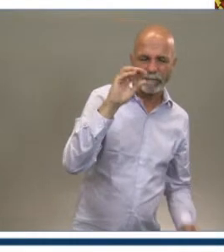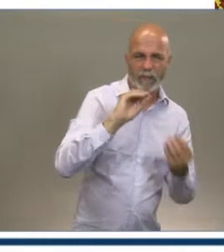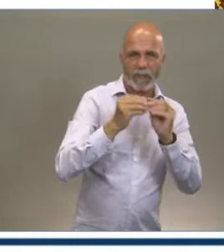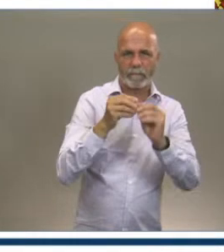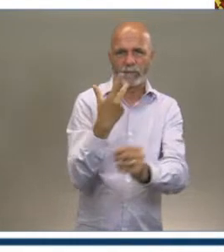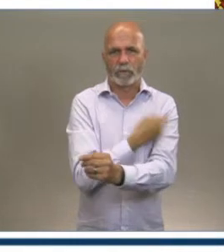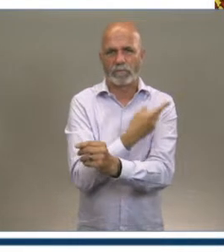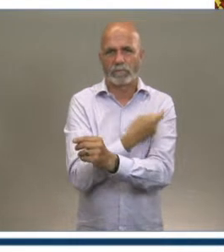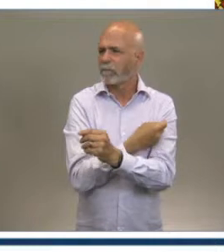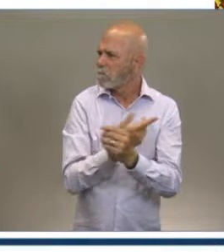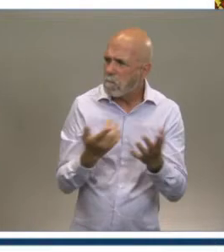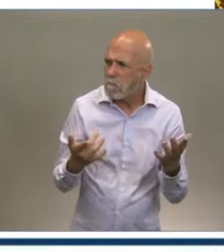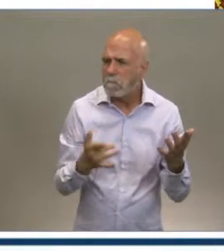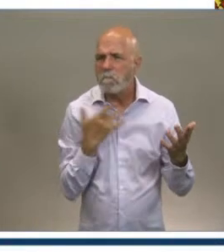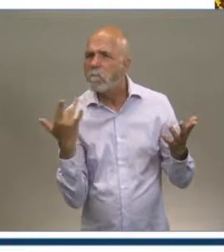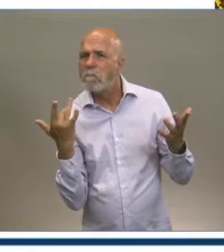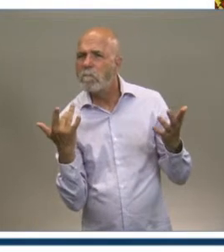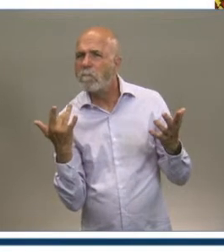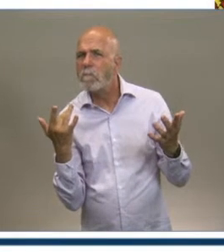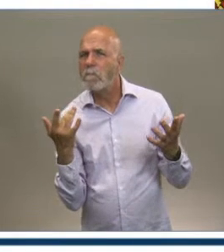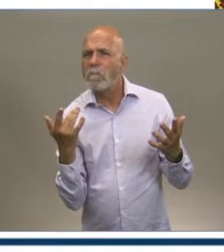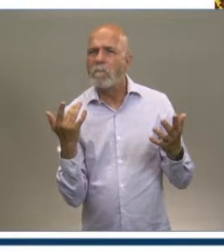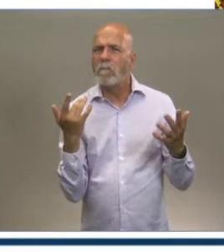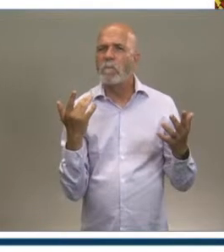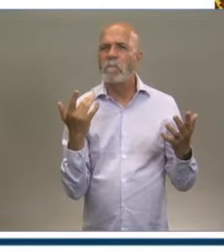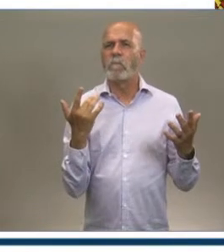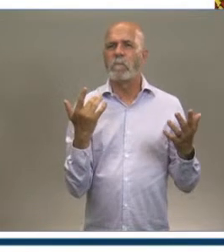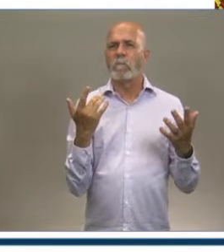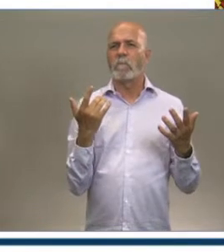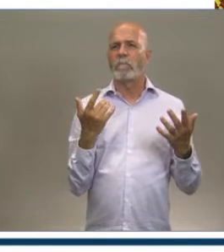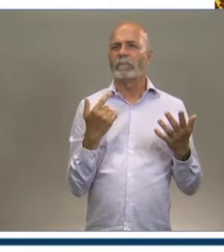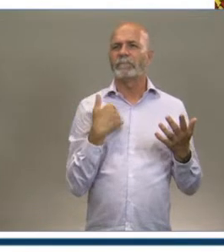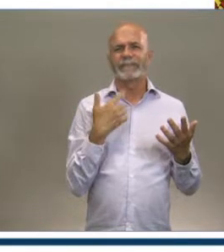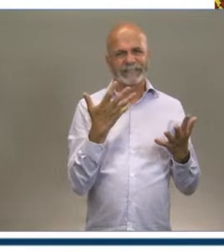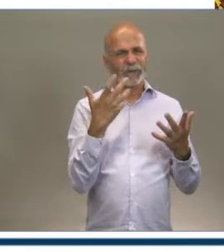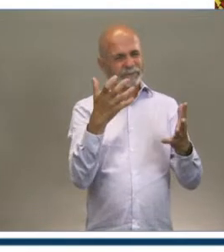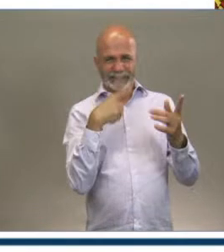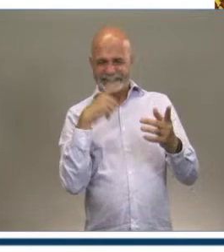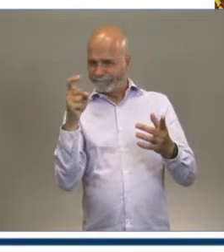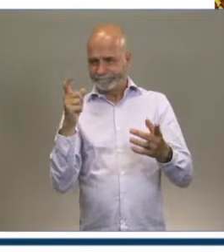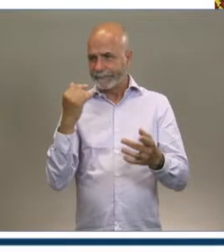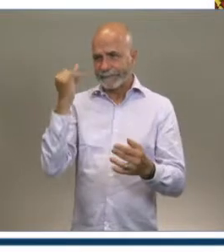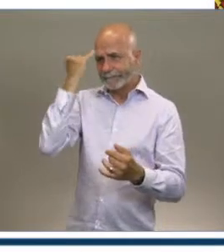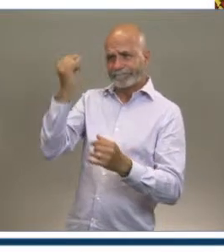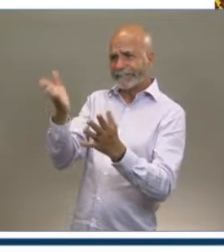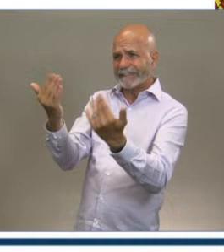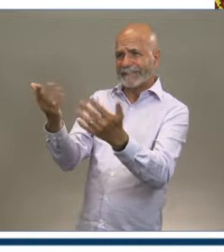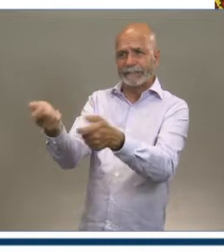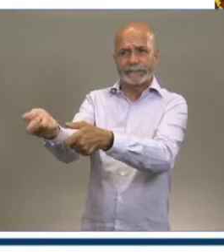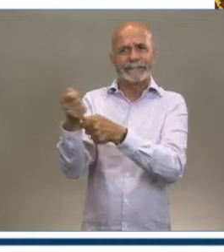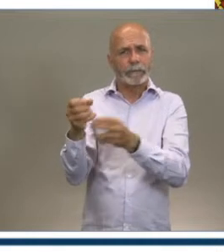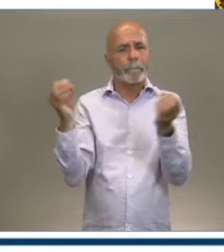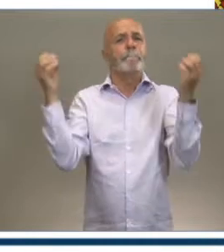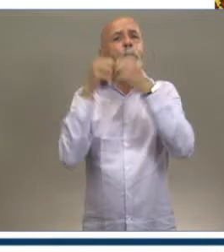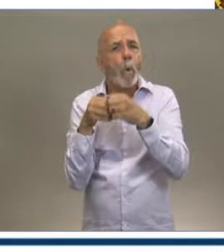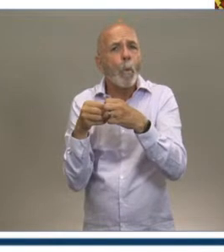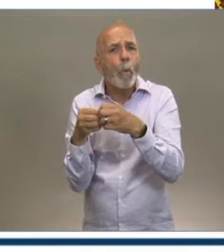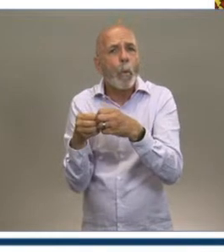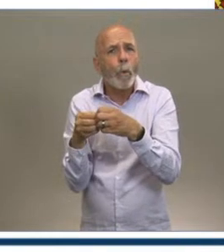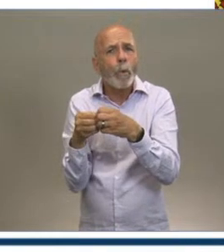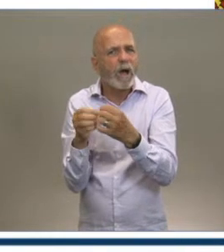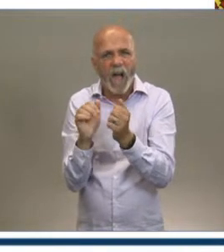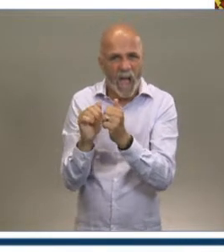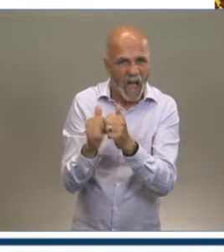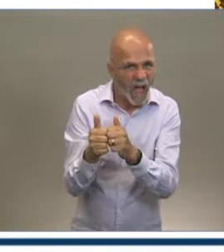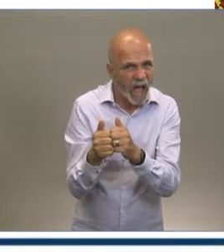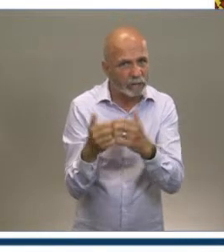the rollout strategy do you think needs to be adapted to try to get those numbers boosted? And I wonder if you could also comment